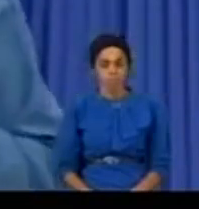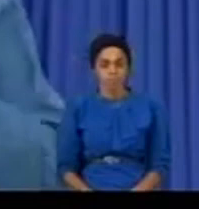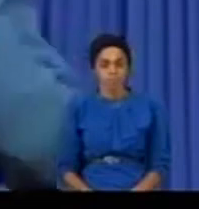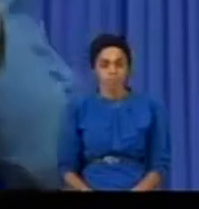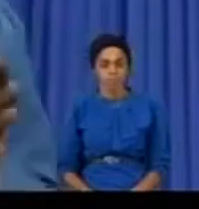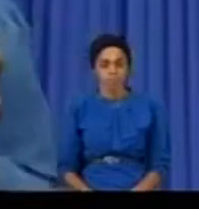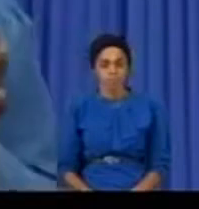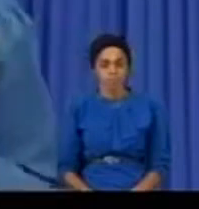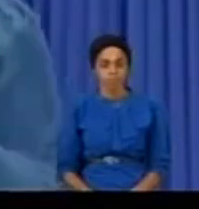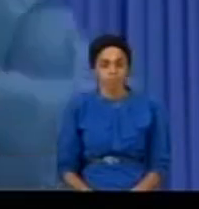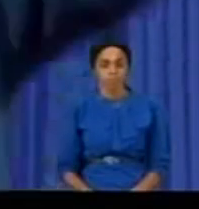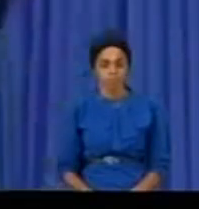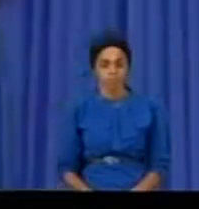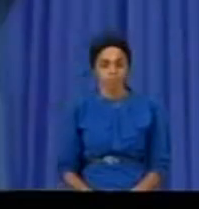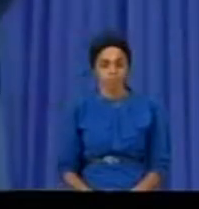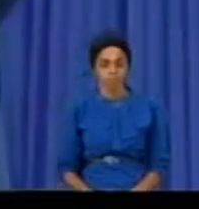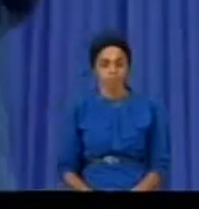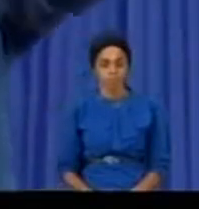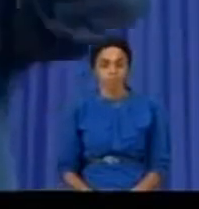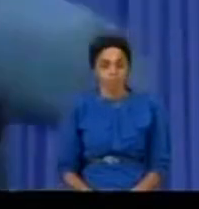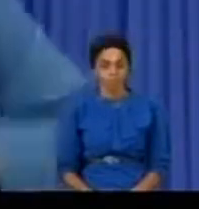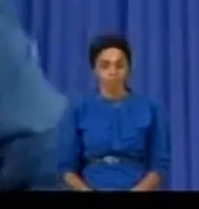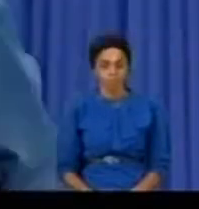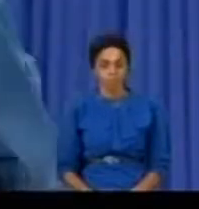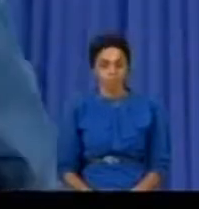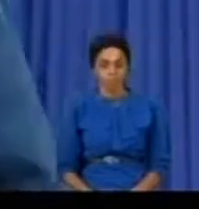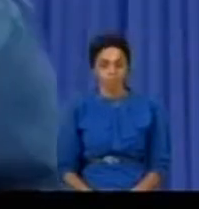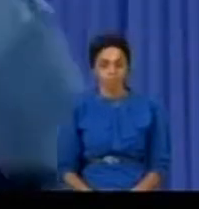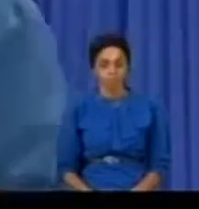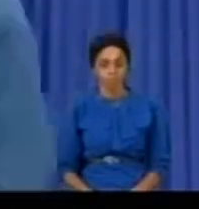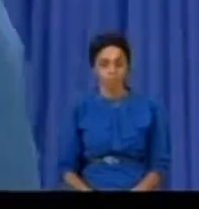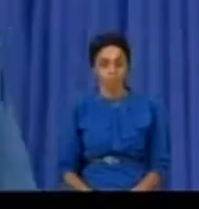igbala Olorun o de wonu aye mi pray